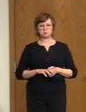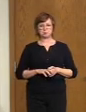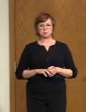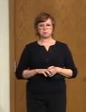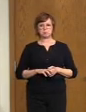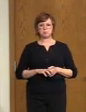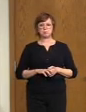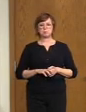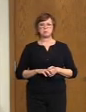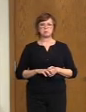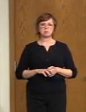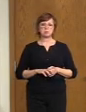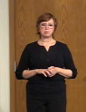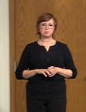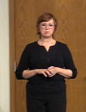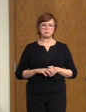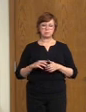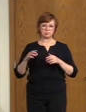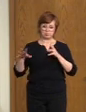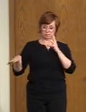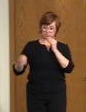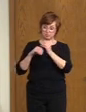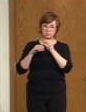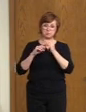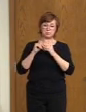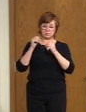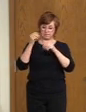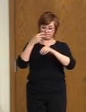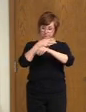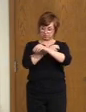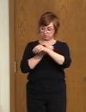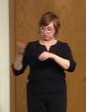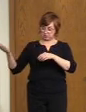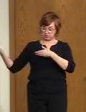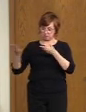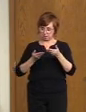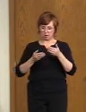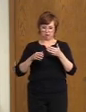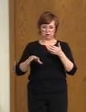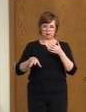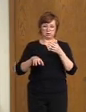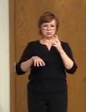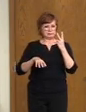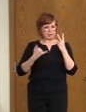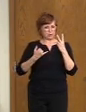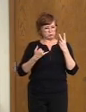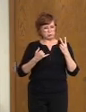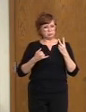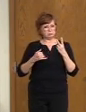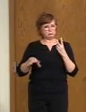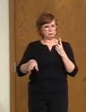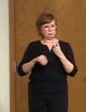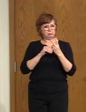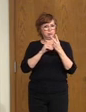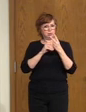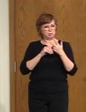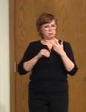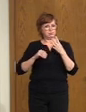available, we learn more about those and the requirements for handling them. And as Scott mentioned in